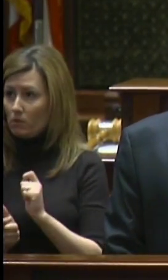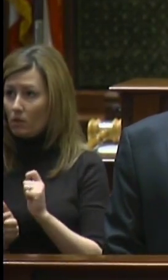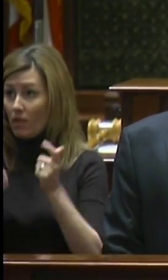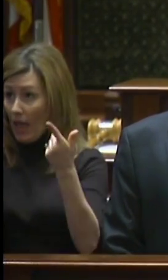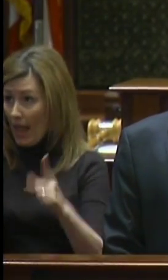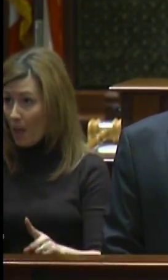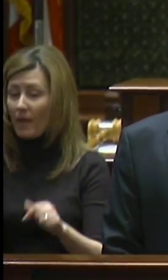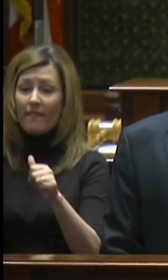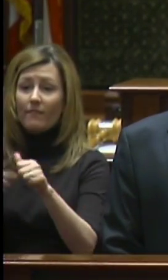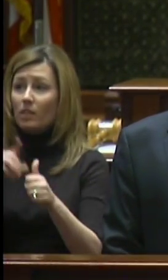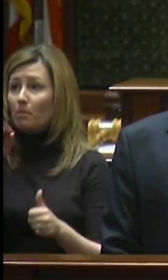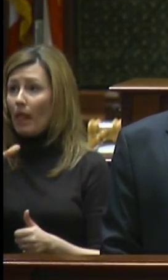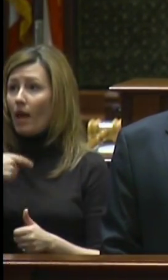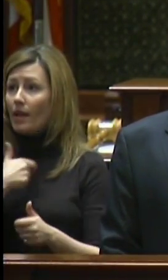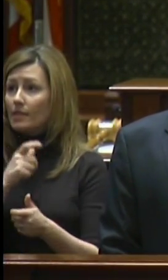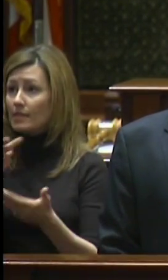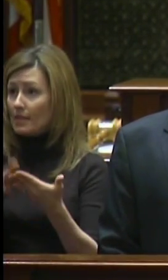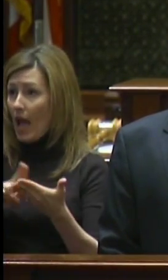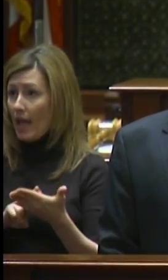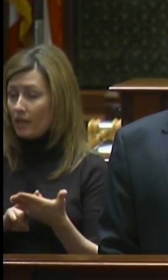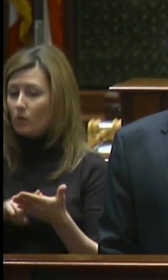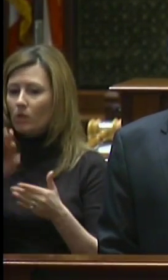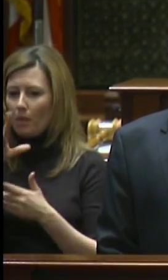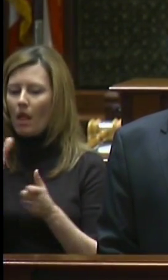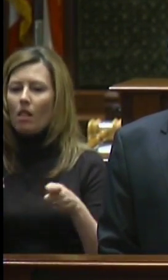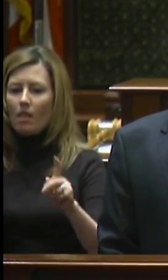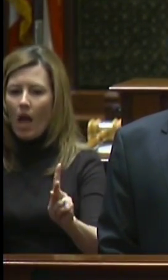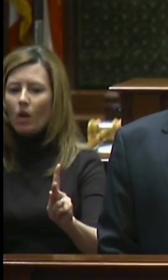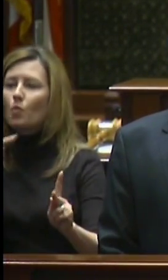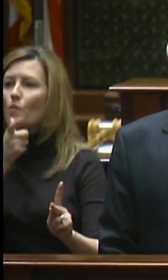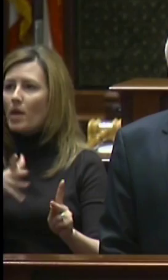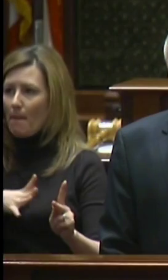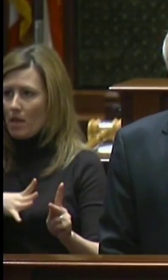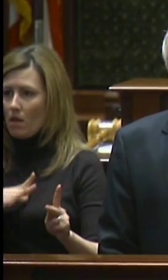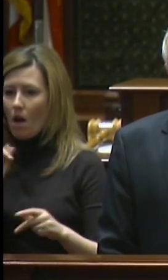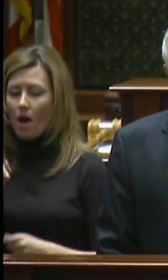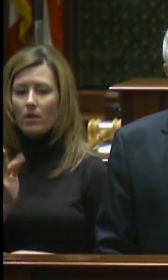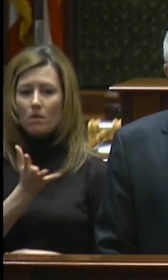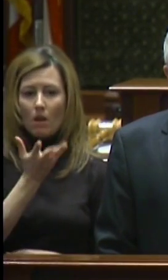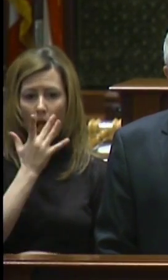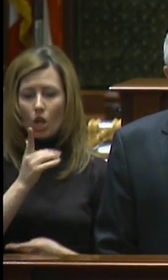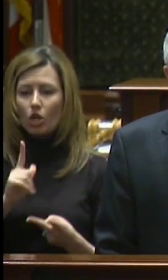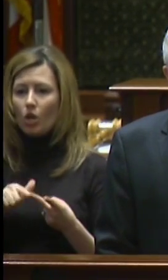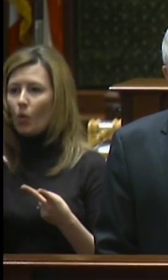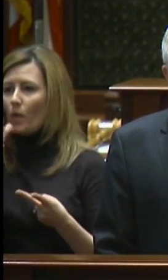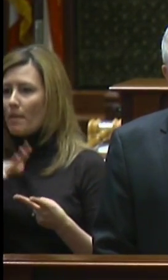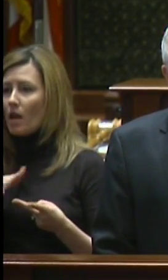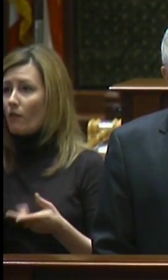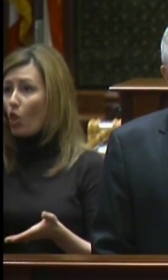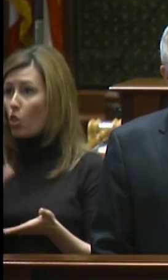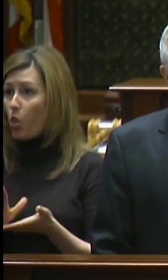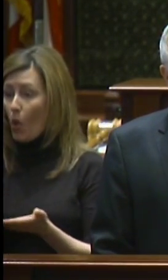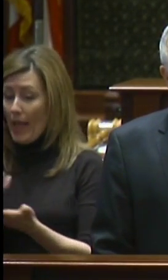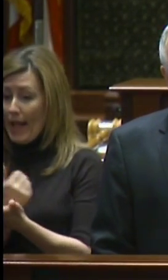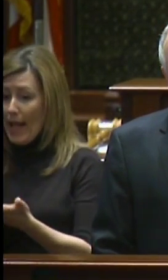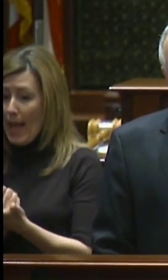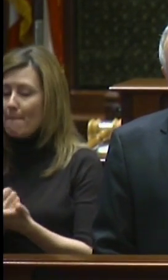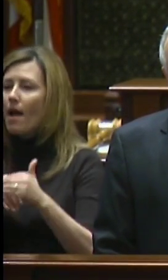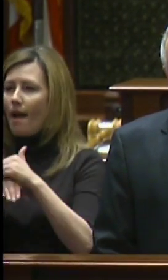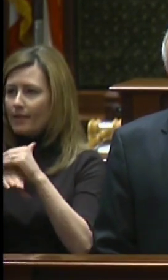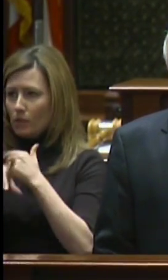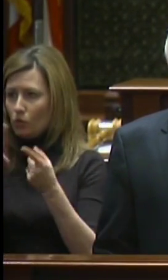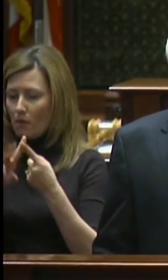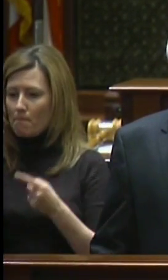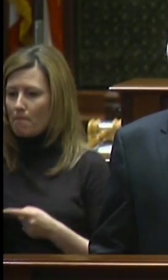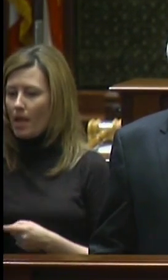of the first bills I did sign was a bill that allows women of color, women of low income, access to